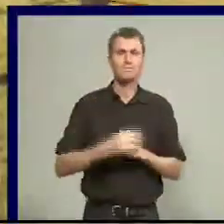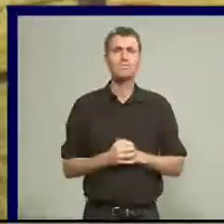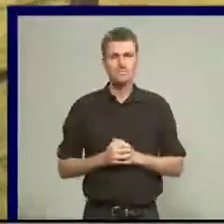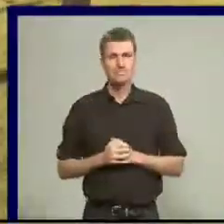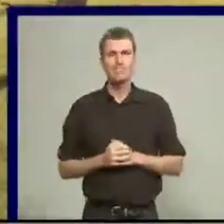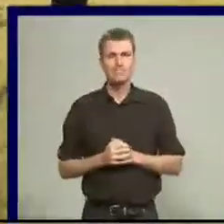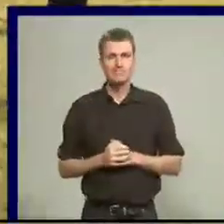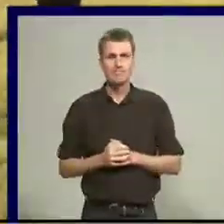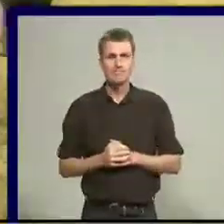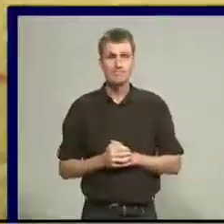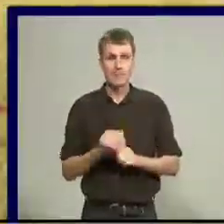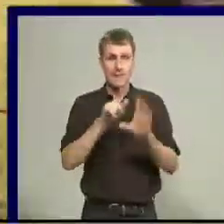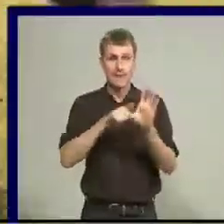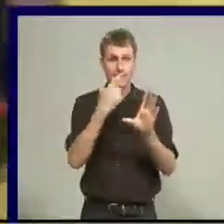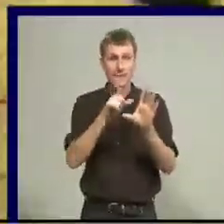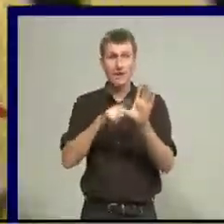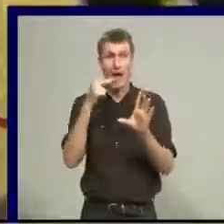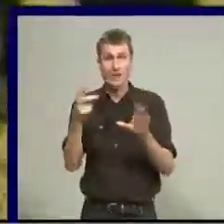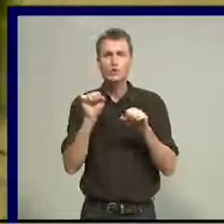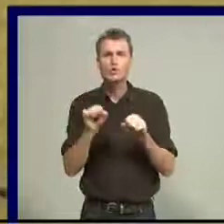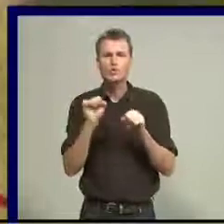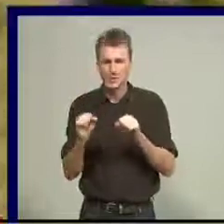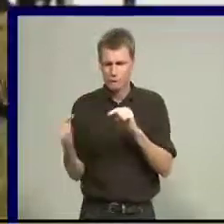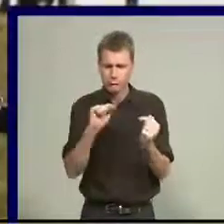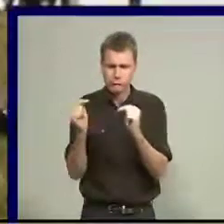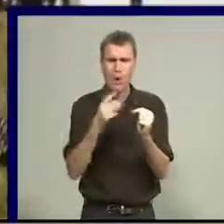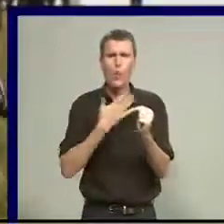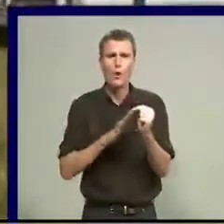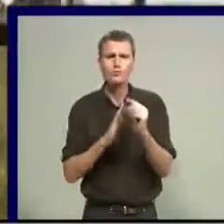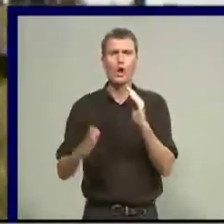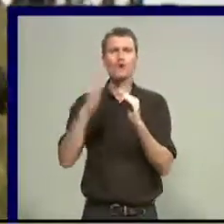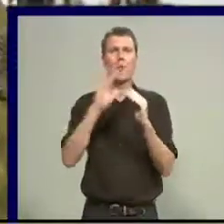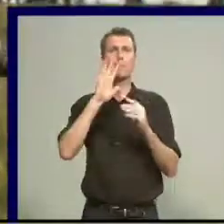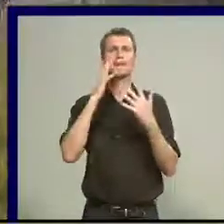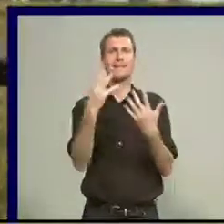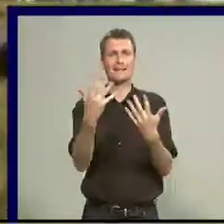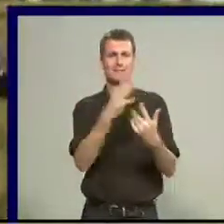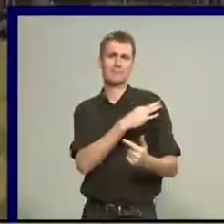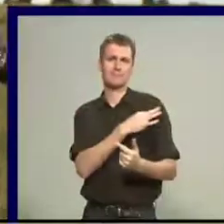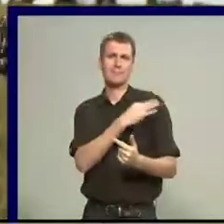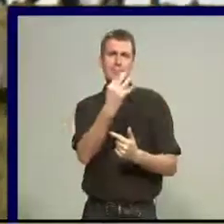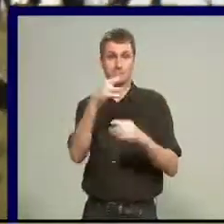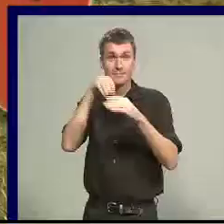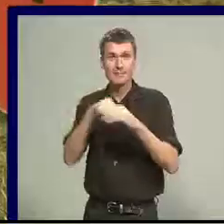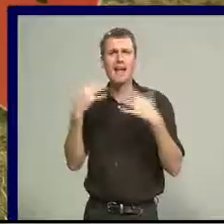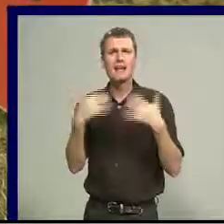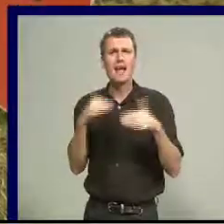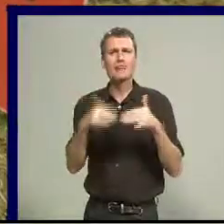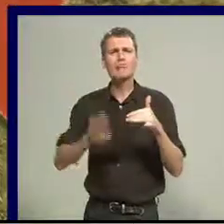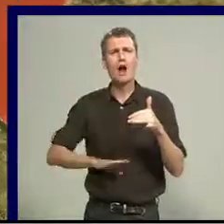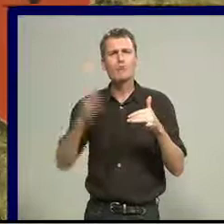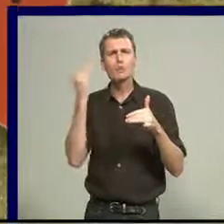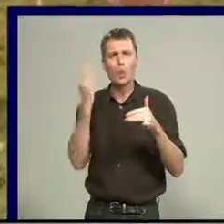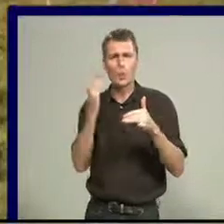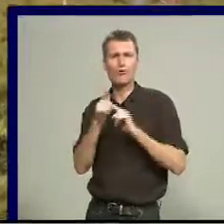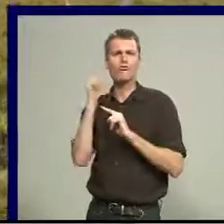The Year 7 and 8 students were fighting for a top 10 placing, making them eligible for the Canterbury Primary School's cross-country